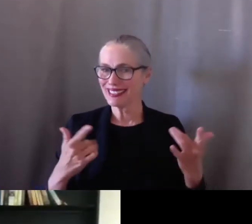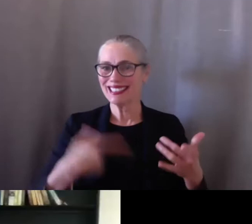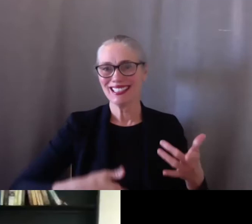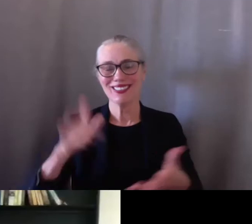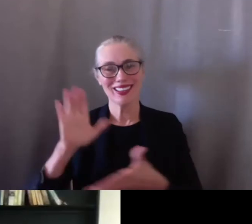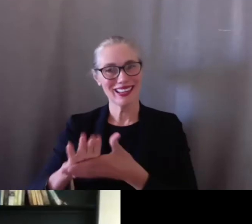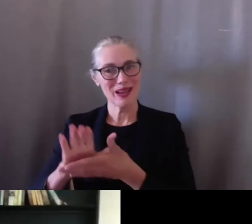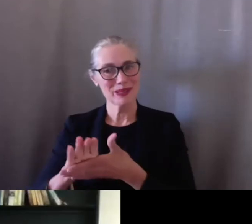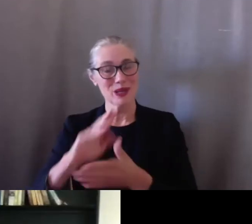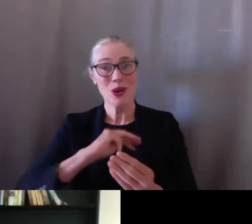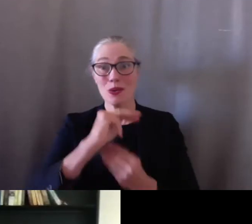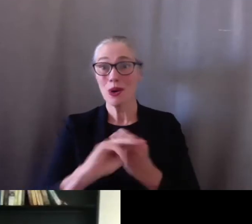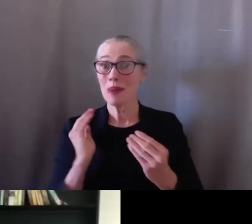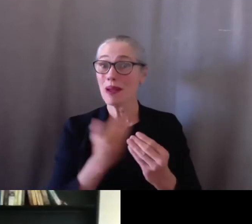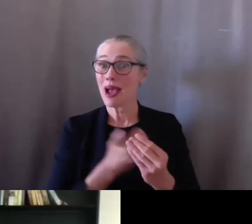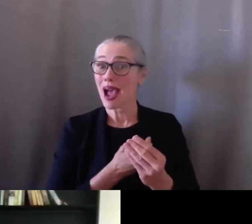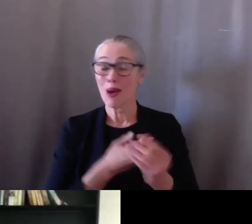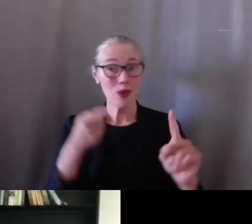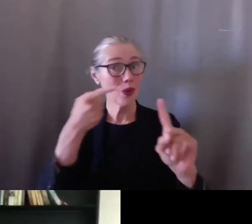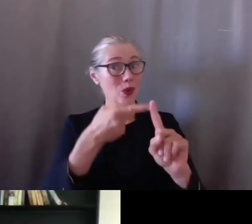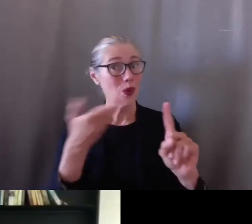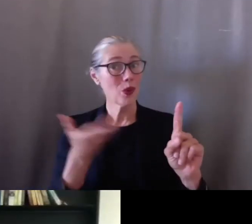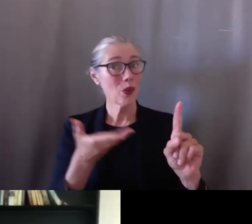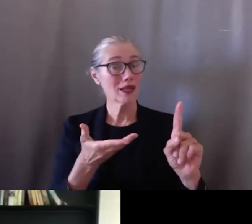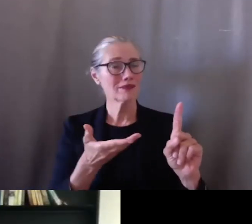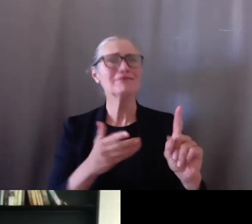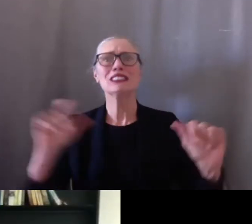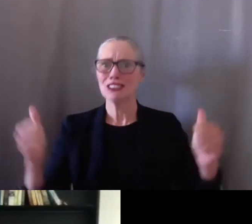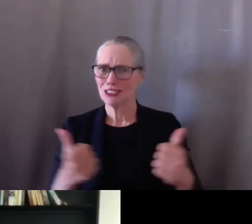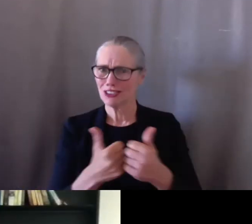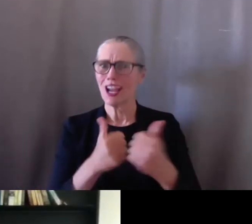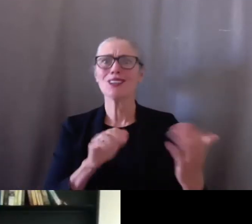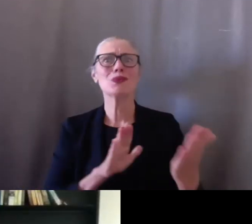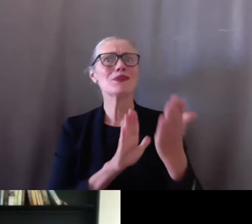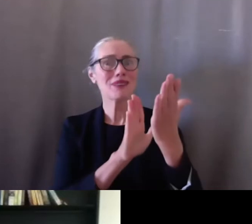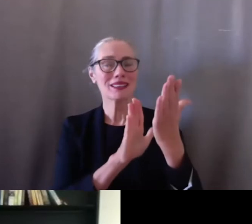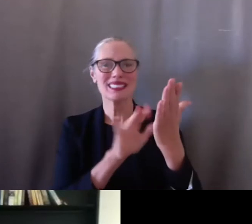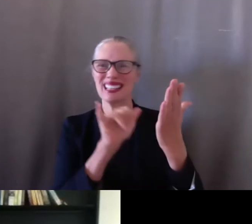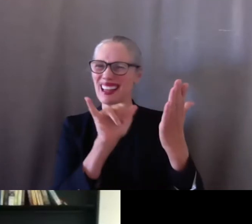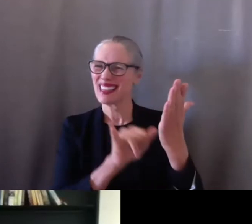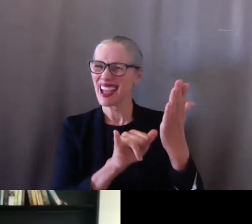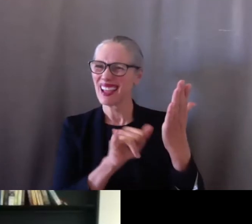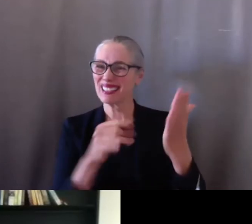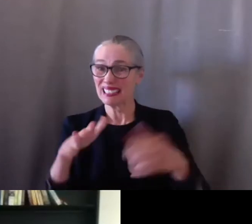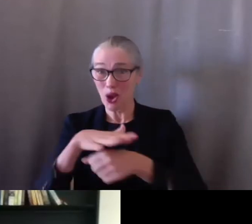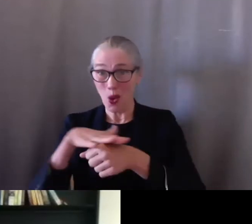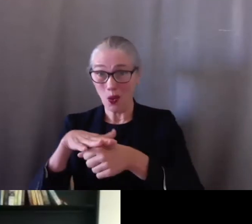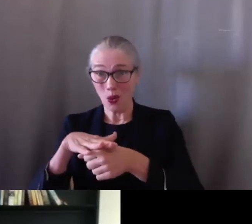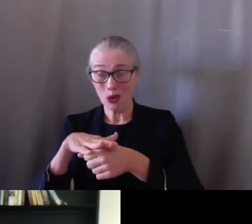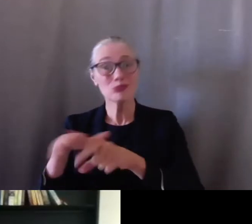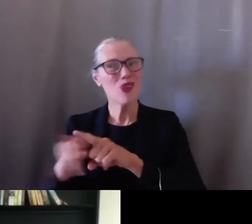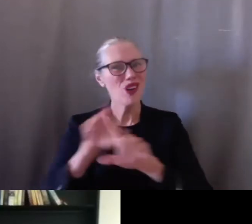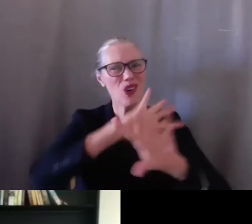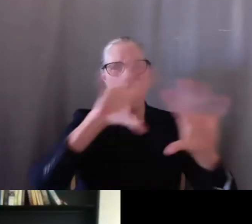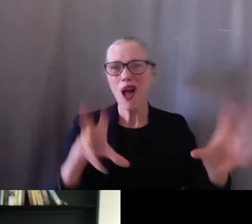informed, impactful, and compassionate ways. I am very happy you've decided to join us for the inaugural lecture of